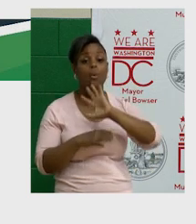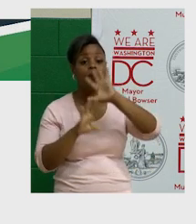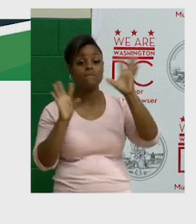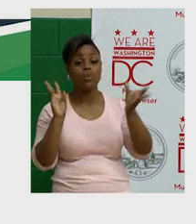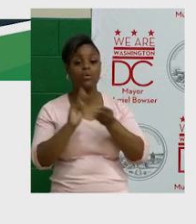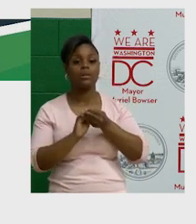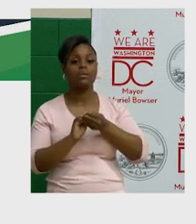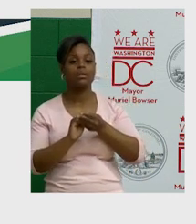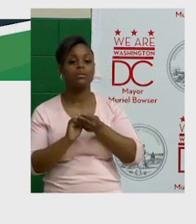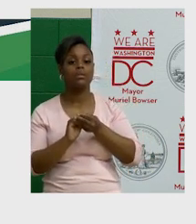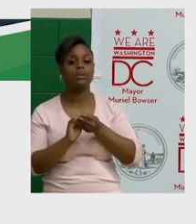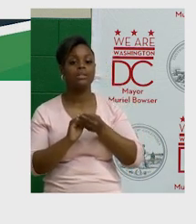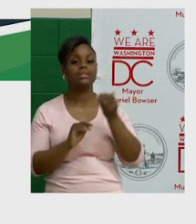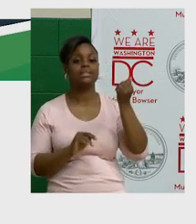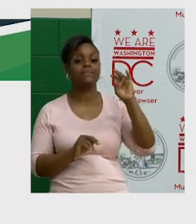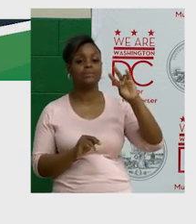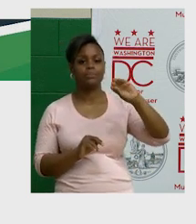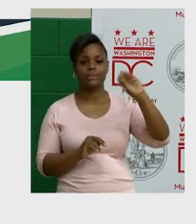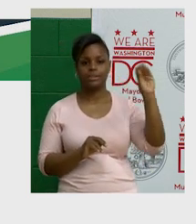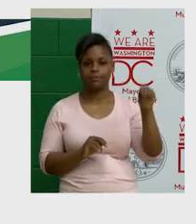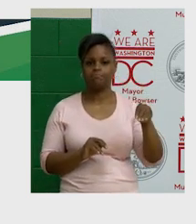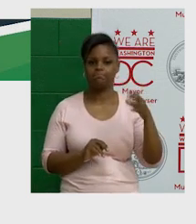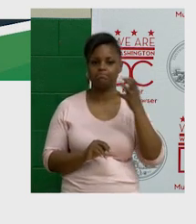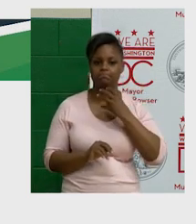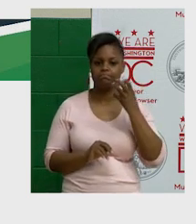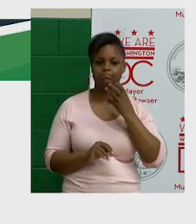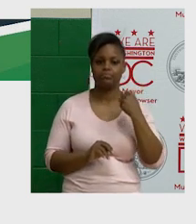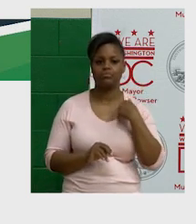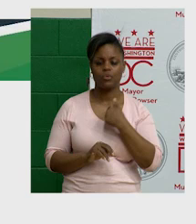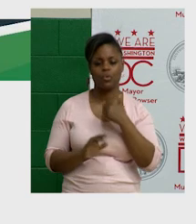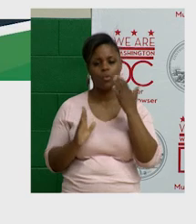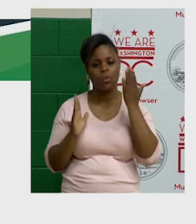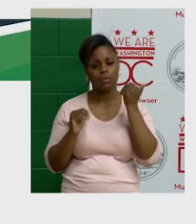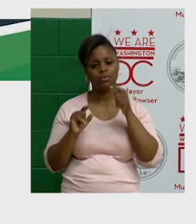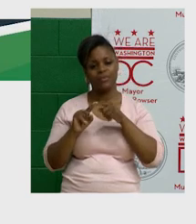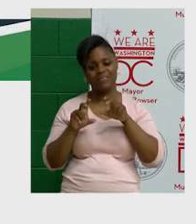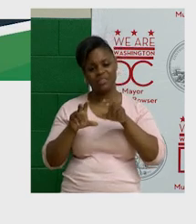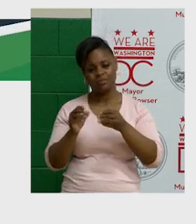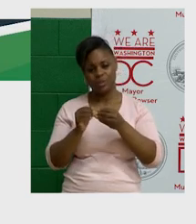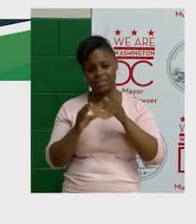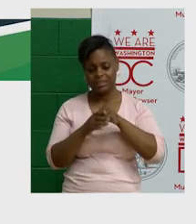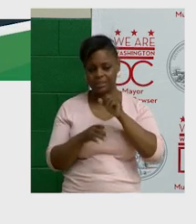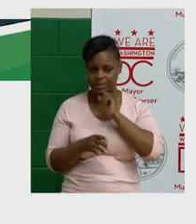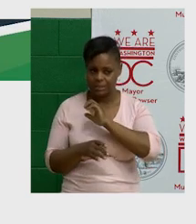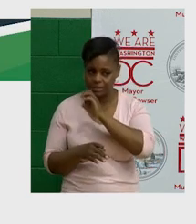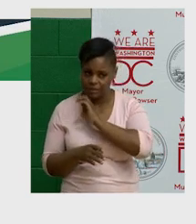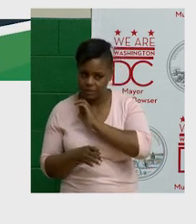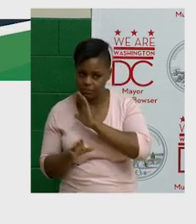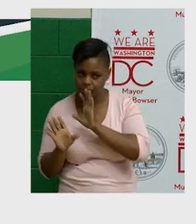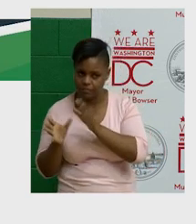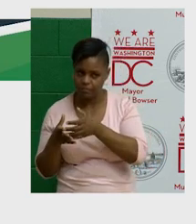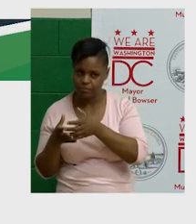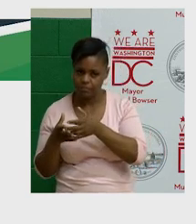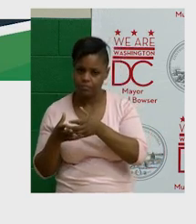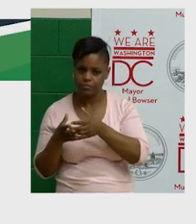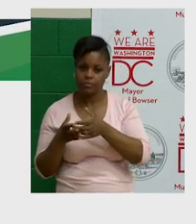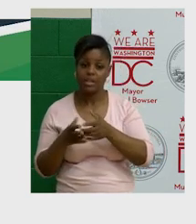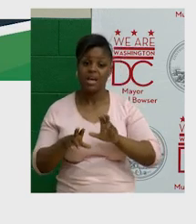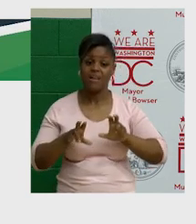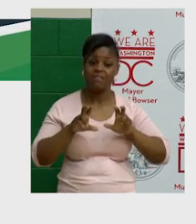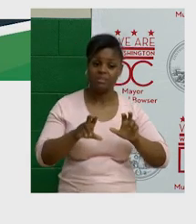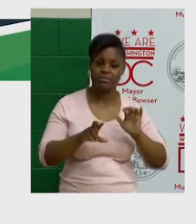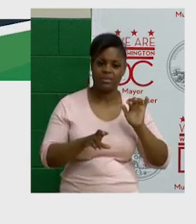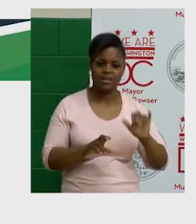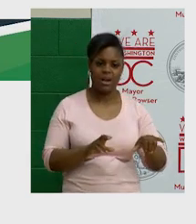We will also hope to continue to make big investments in our seniors. The emphasis that the mayor has